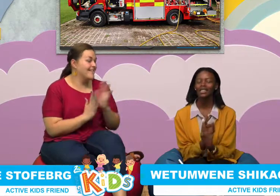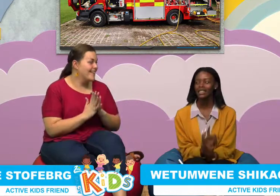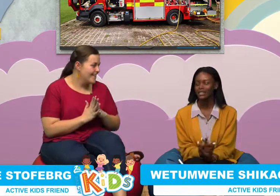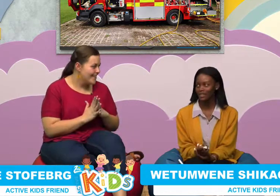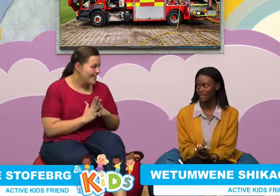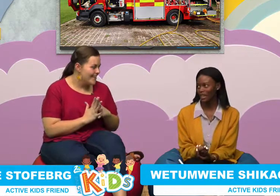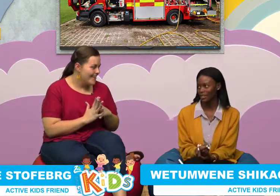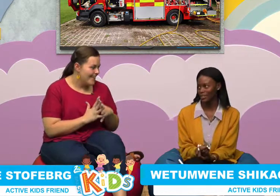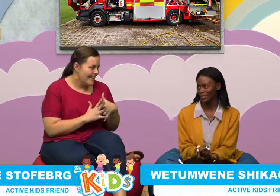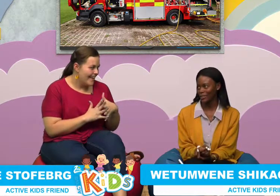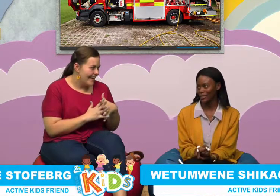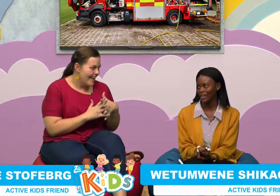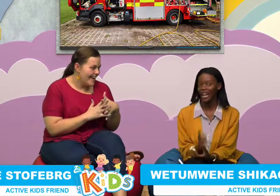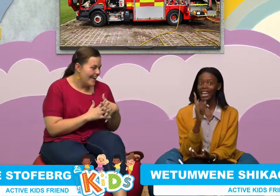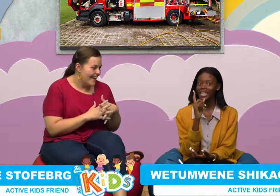I think I